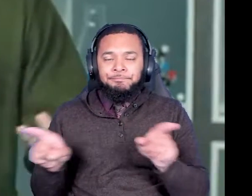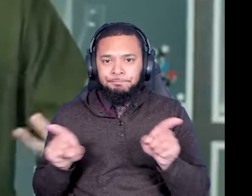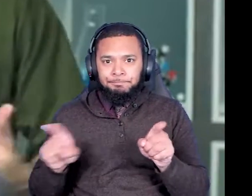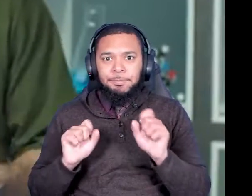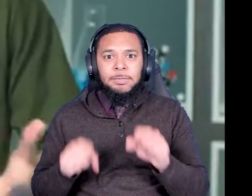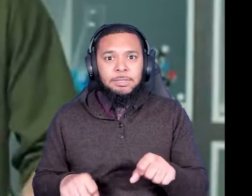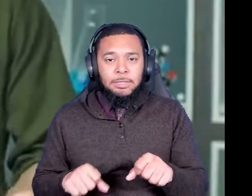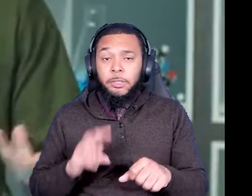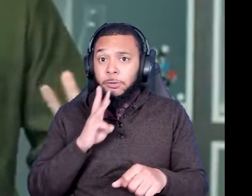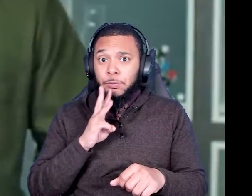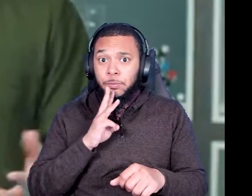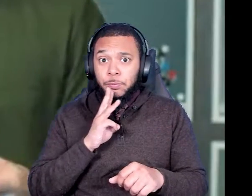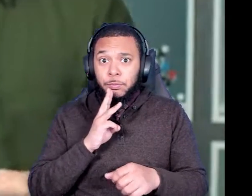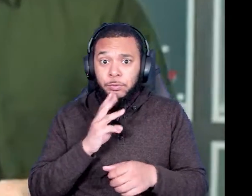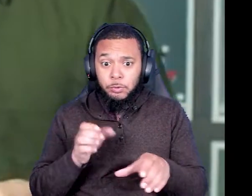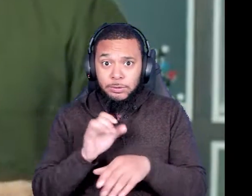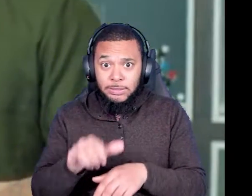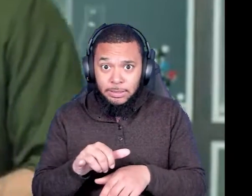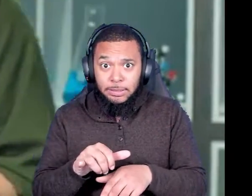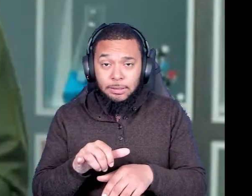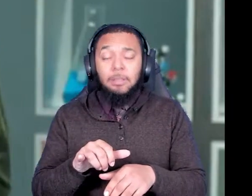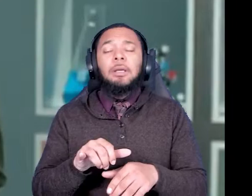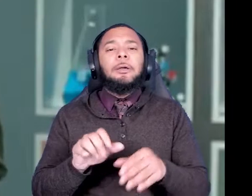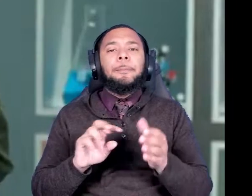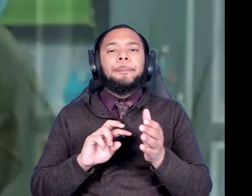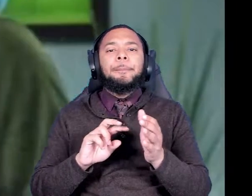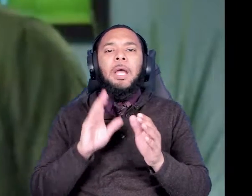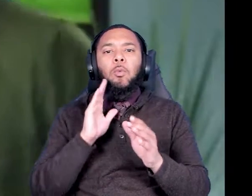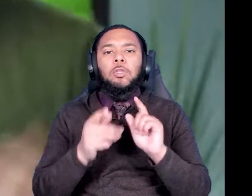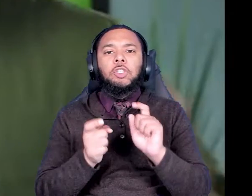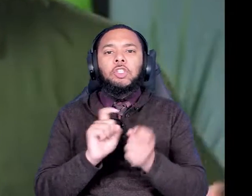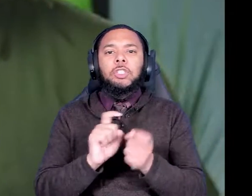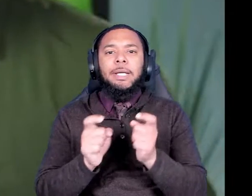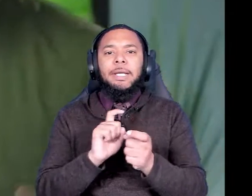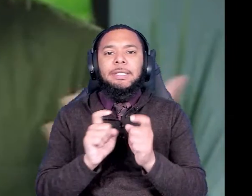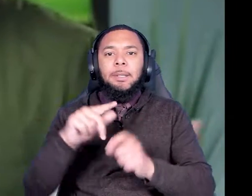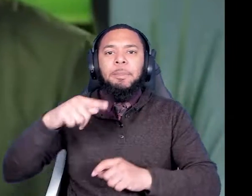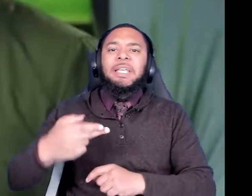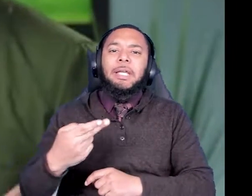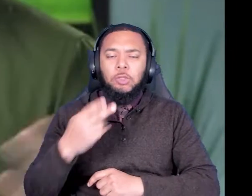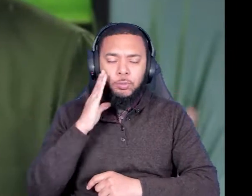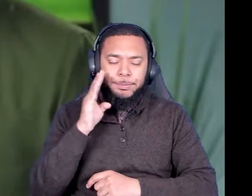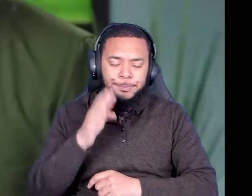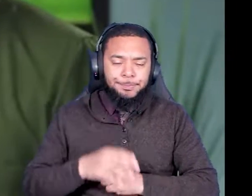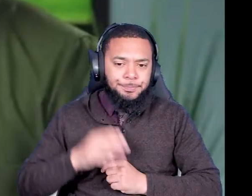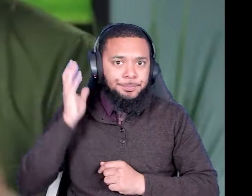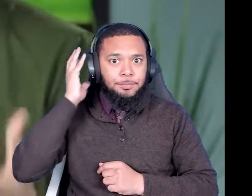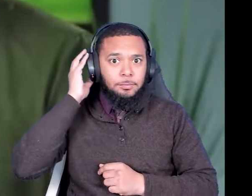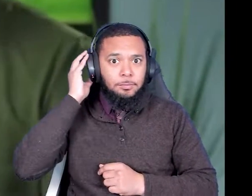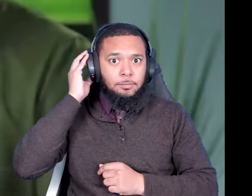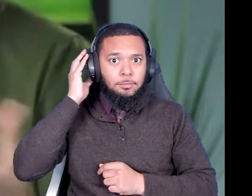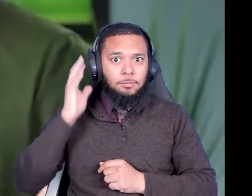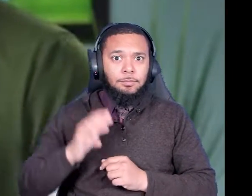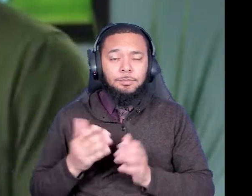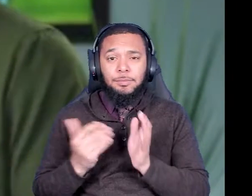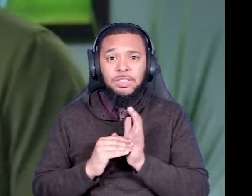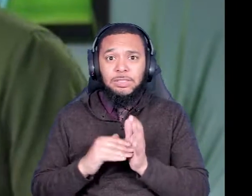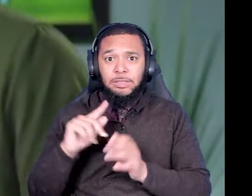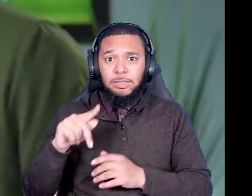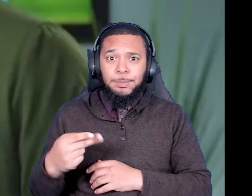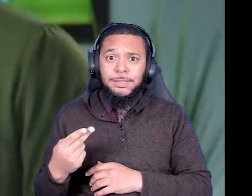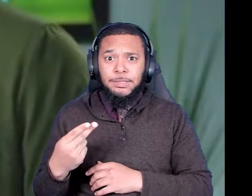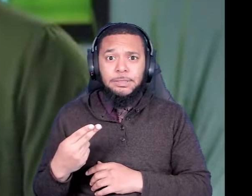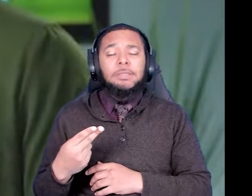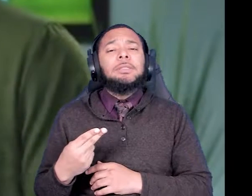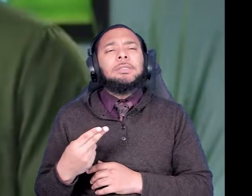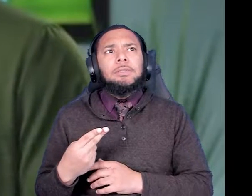this, it changes the pH of a solution. Okay, so again, pH is used a